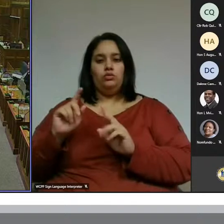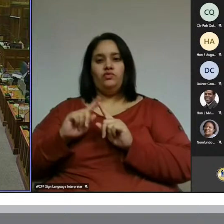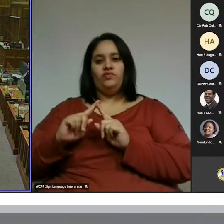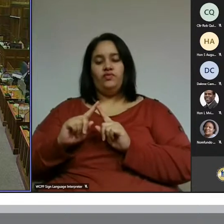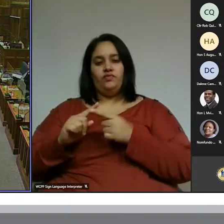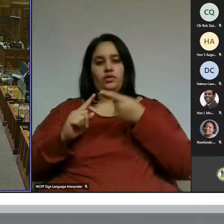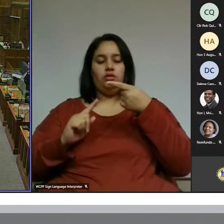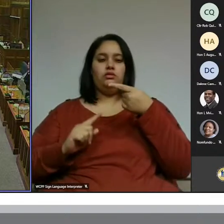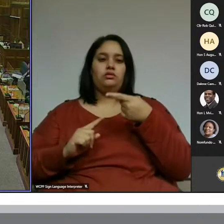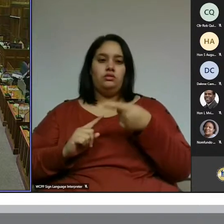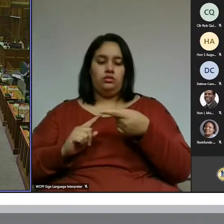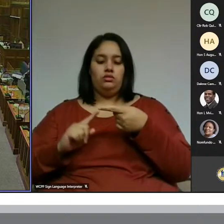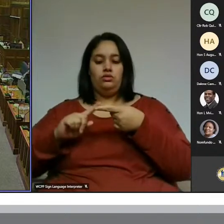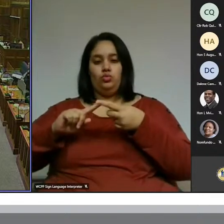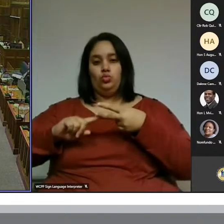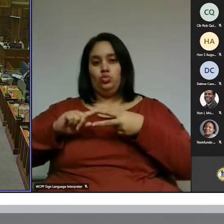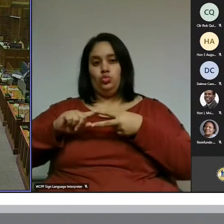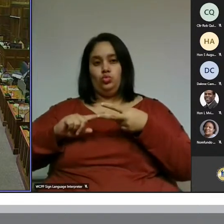first two